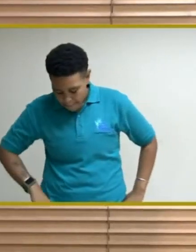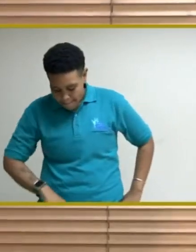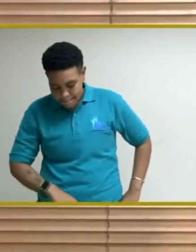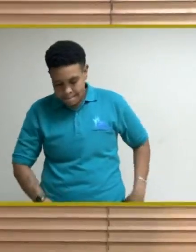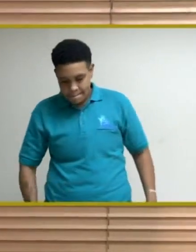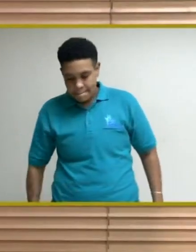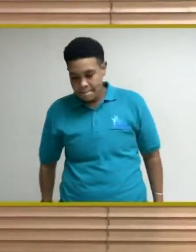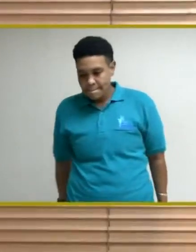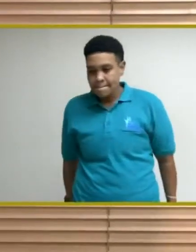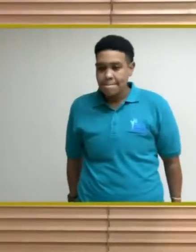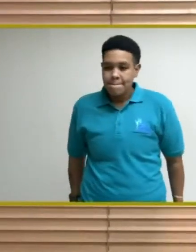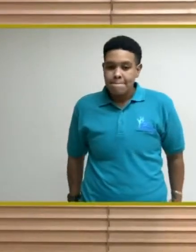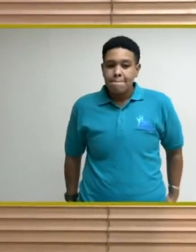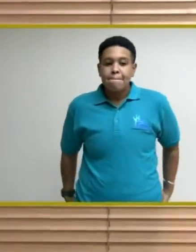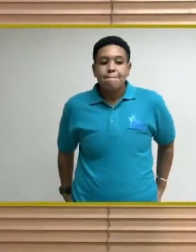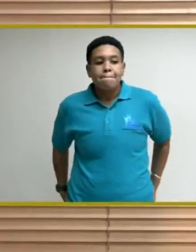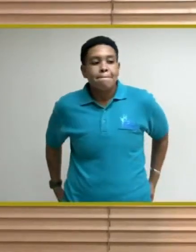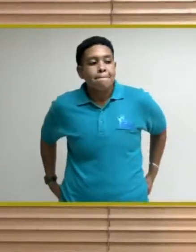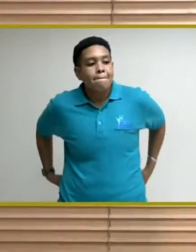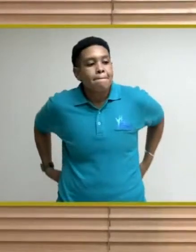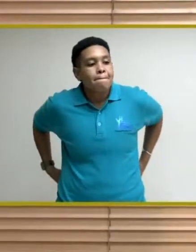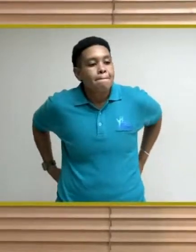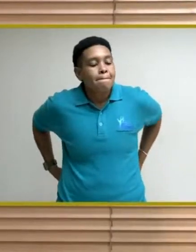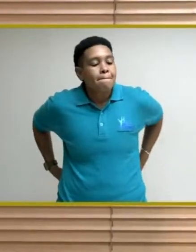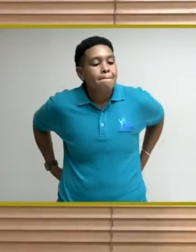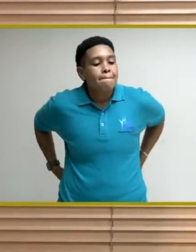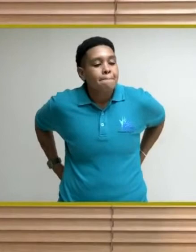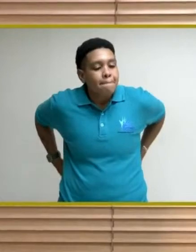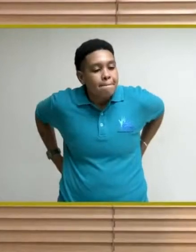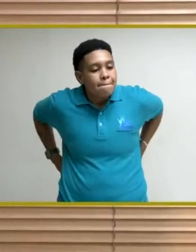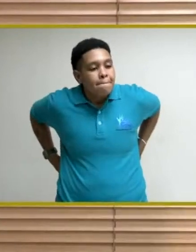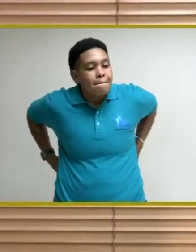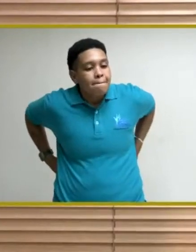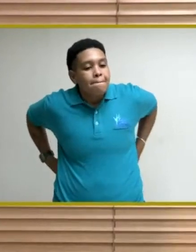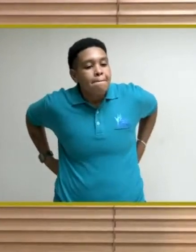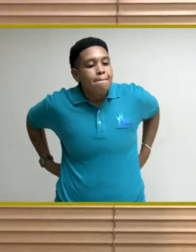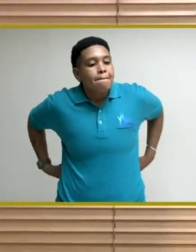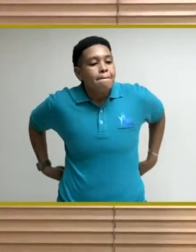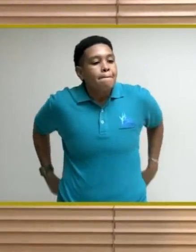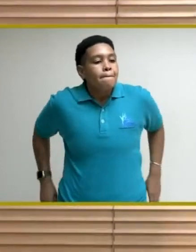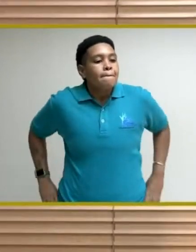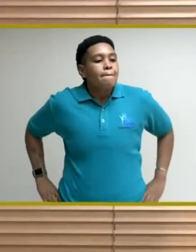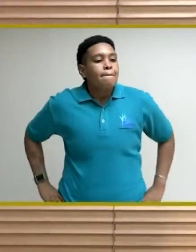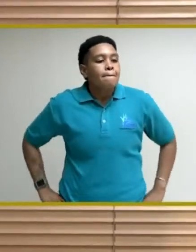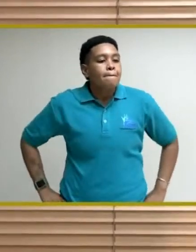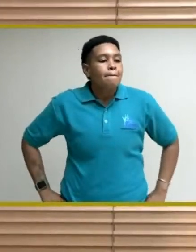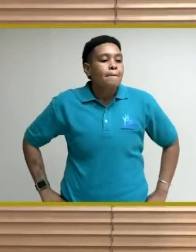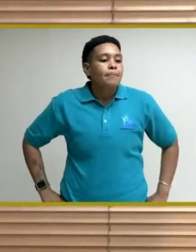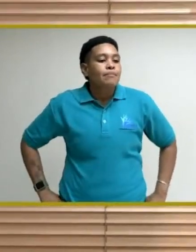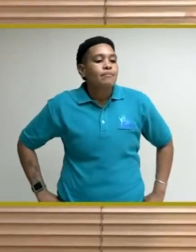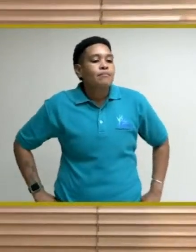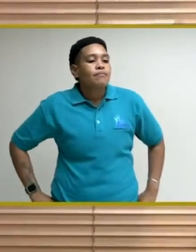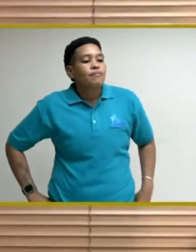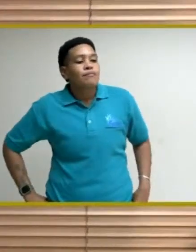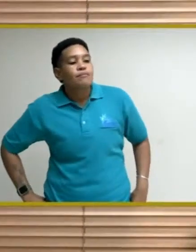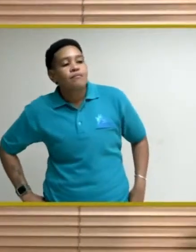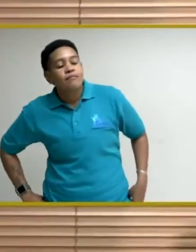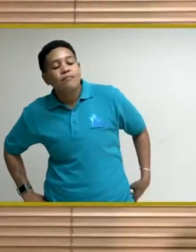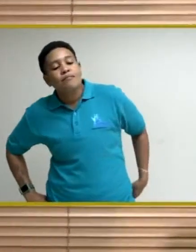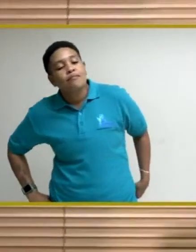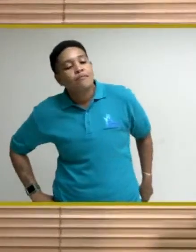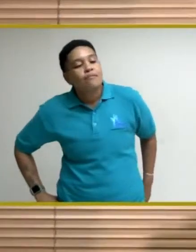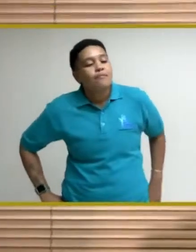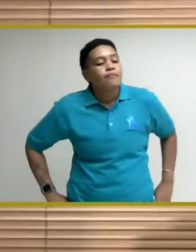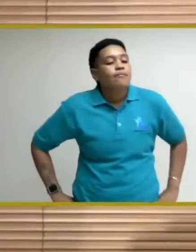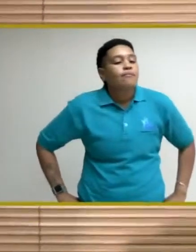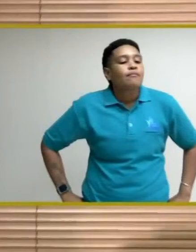Thank you very much, Minister. Just reminding our media colleagues to use the raised hand feature on Zoom to pose your questions to